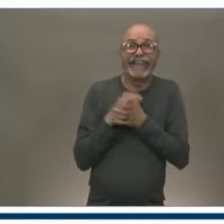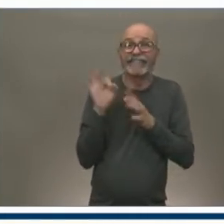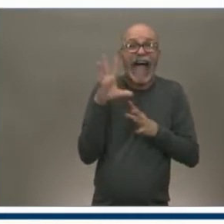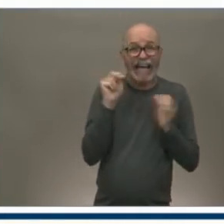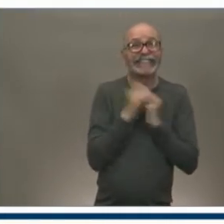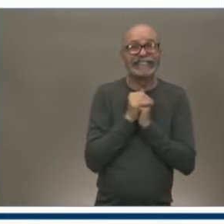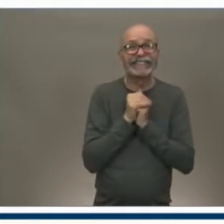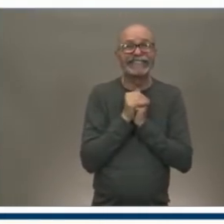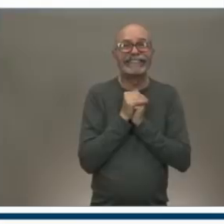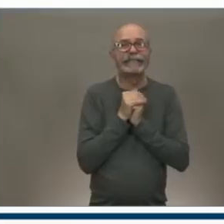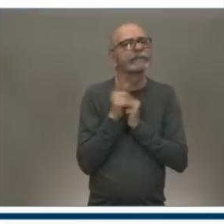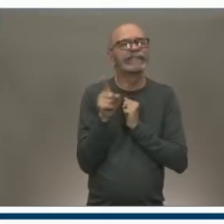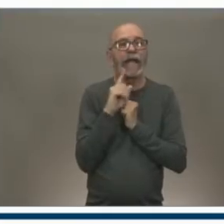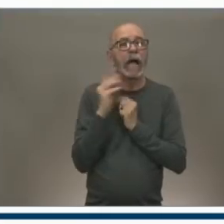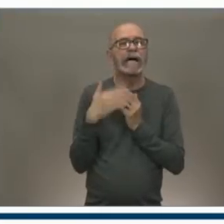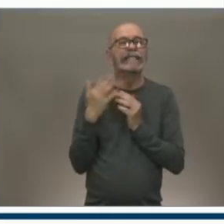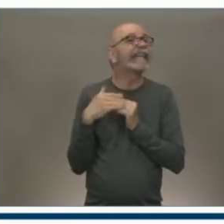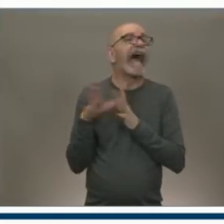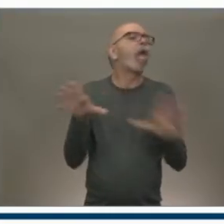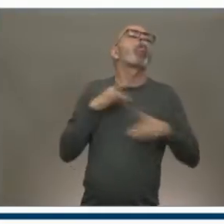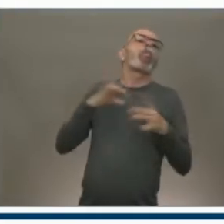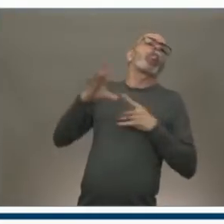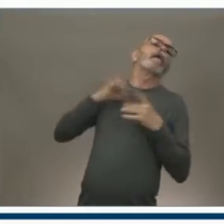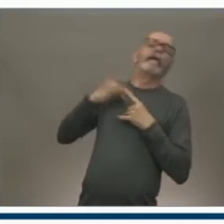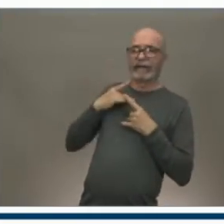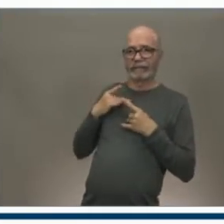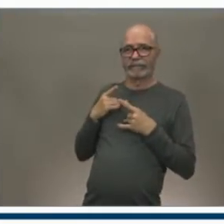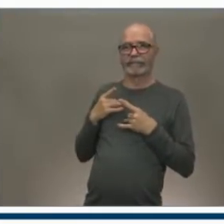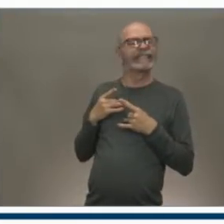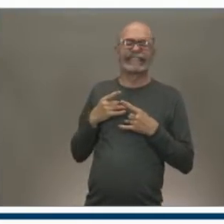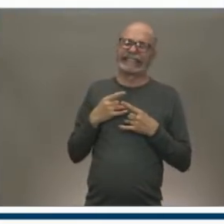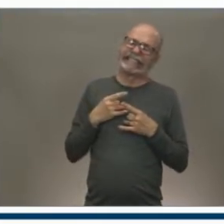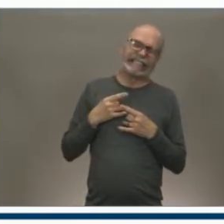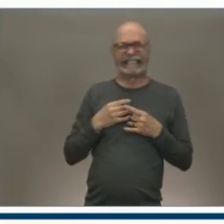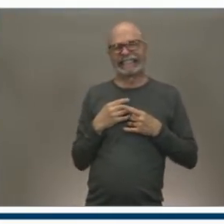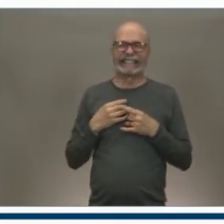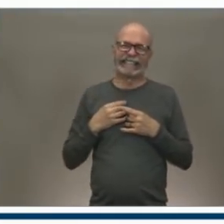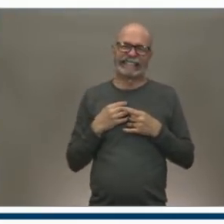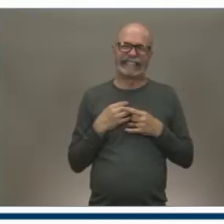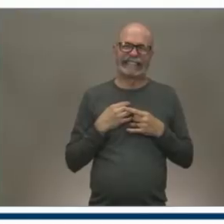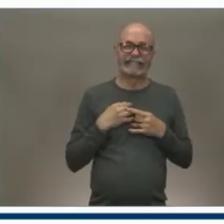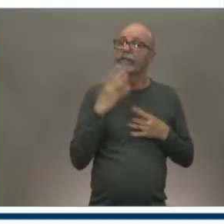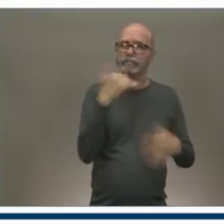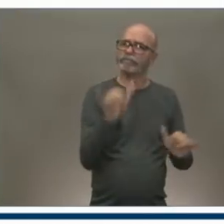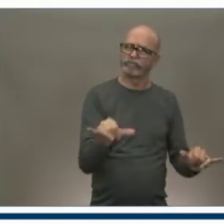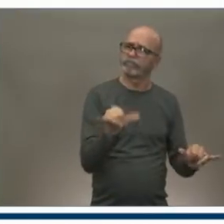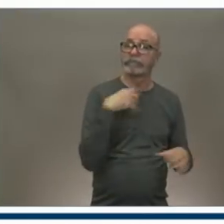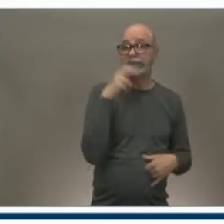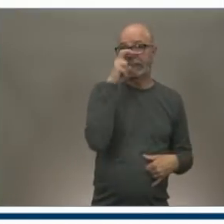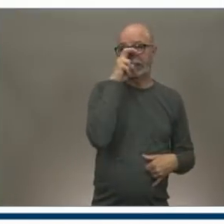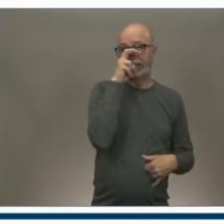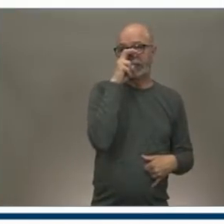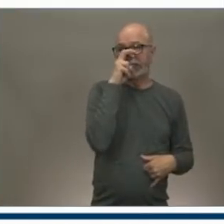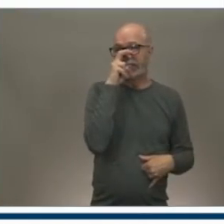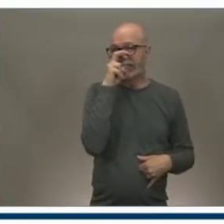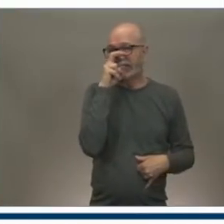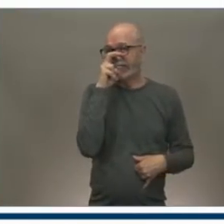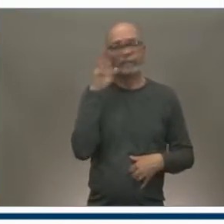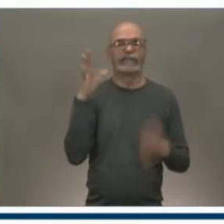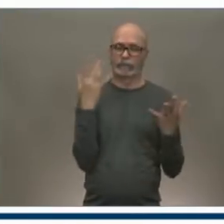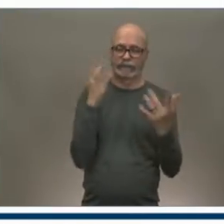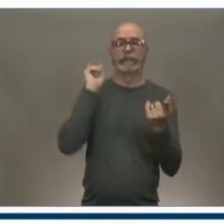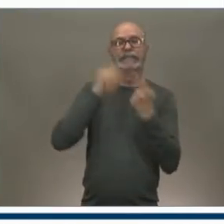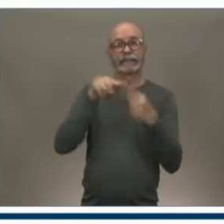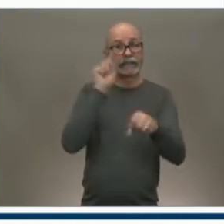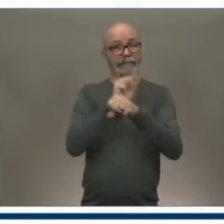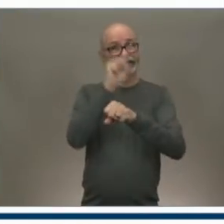for COVID. Any changes to restrictions will not come into effect until next week. As I was asking one of the questions about the Super